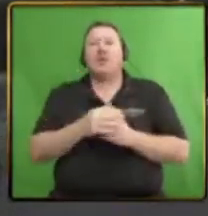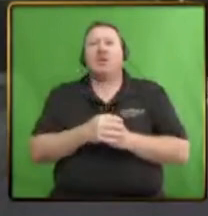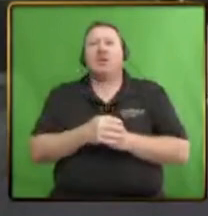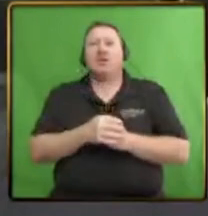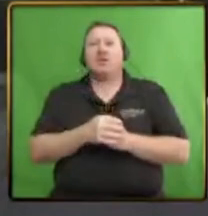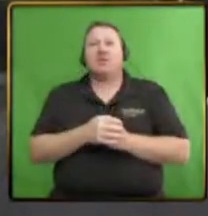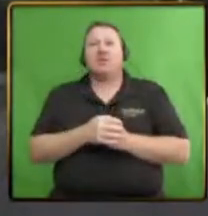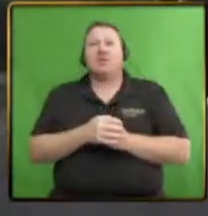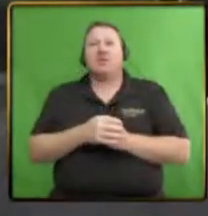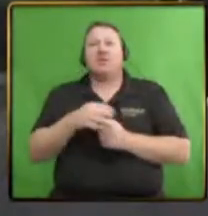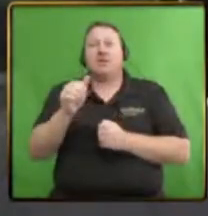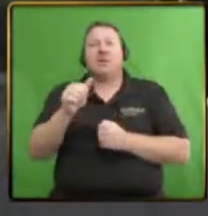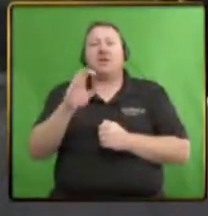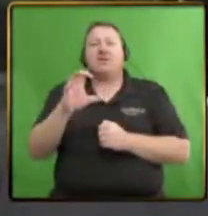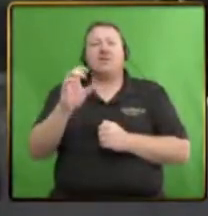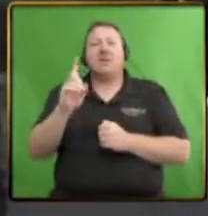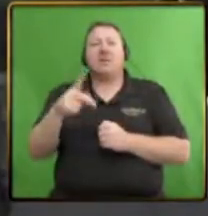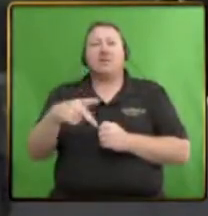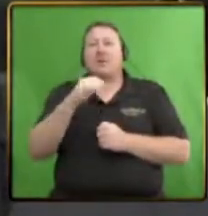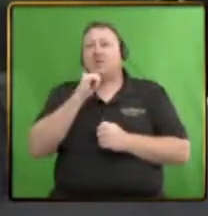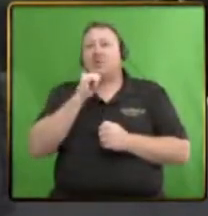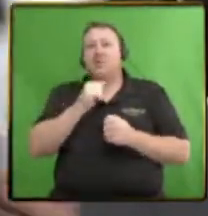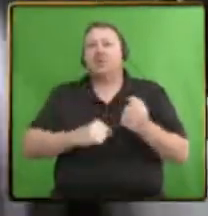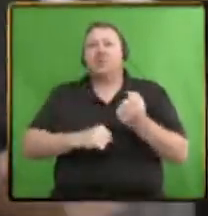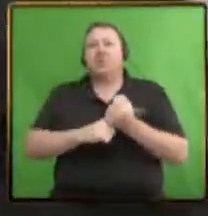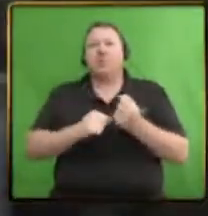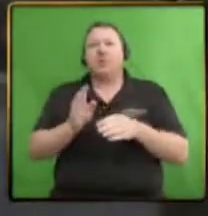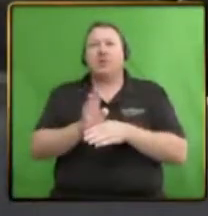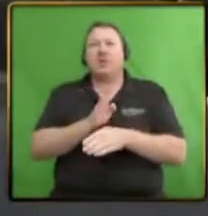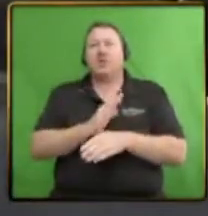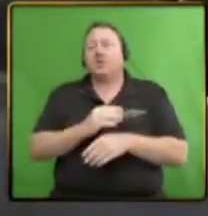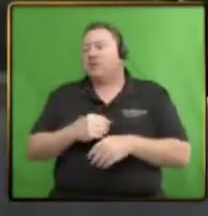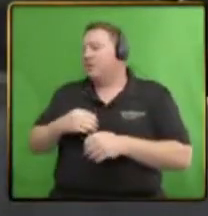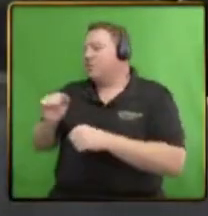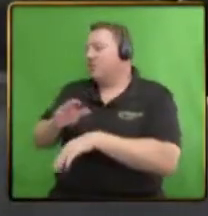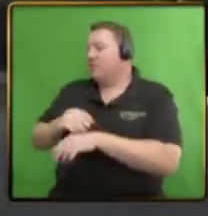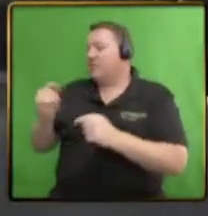Chai. The ACDP will not support this bill. I thank you. Swart, your time is expired. Thank you.